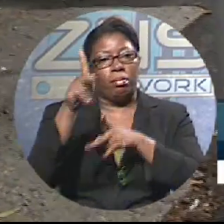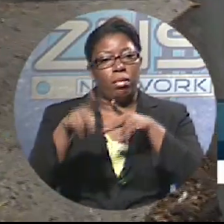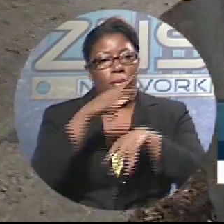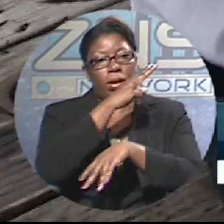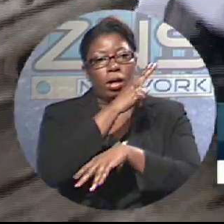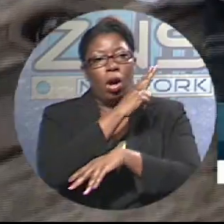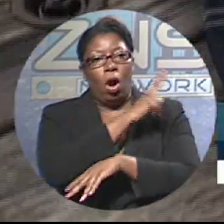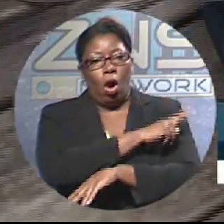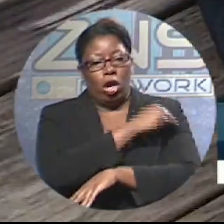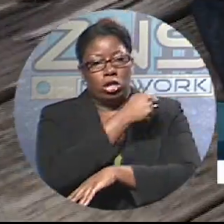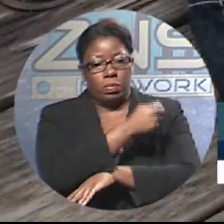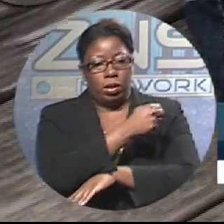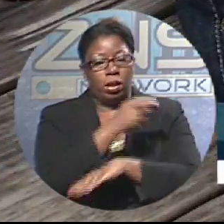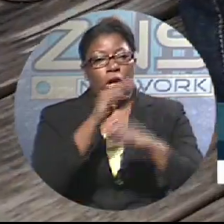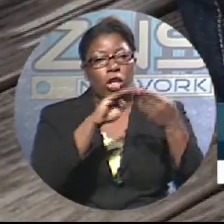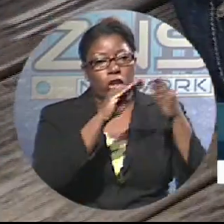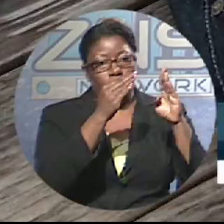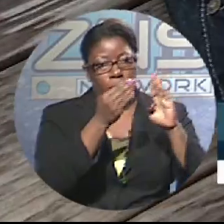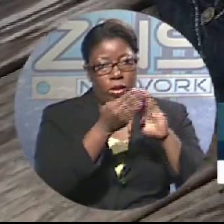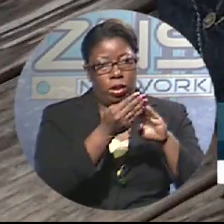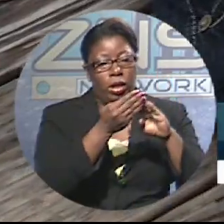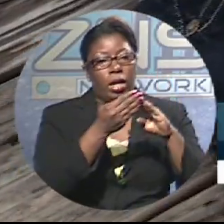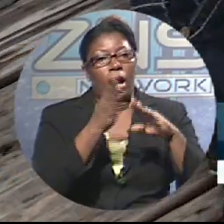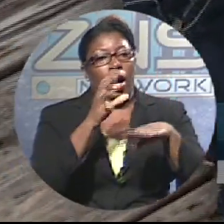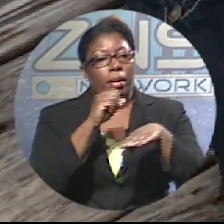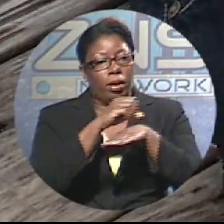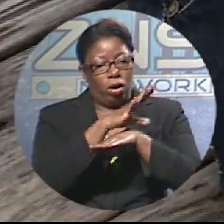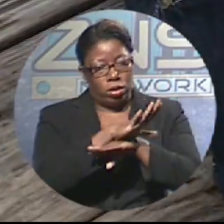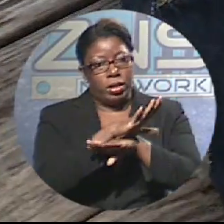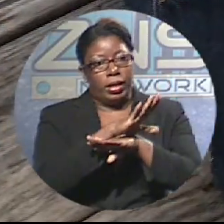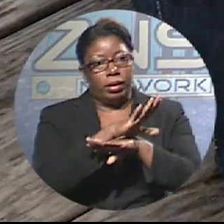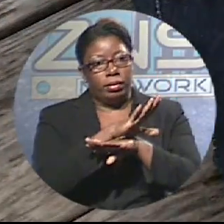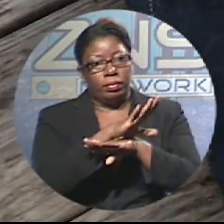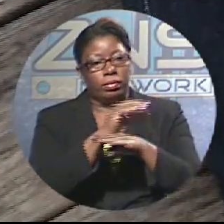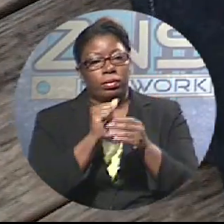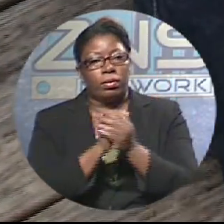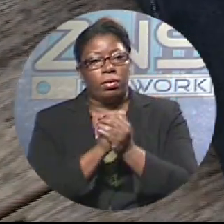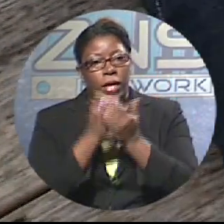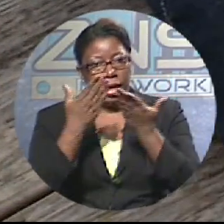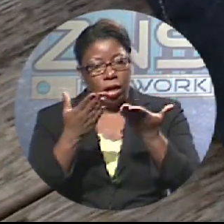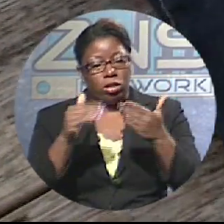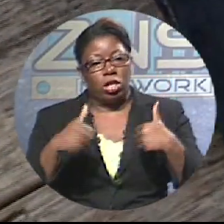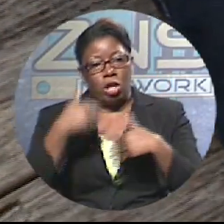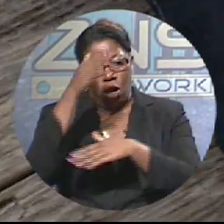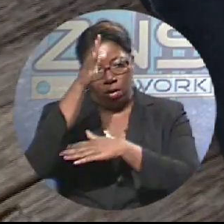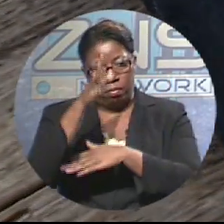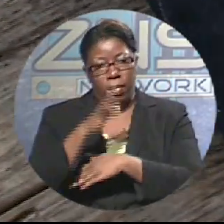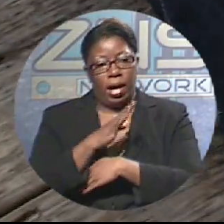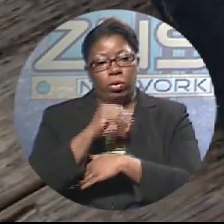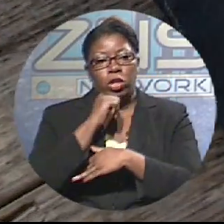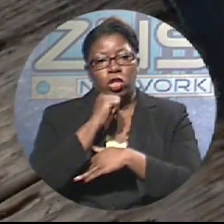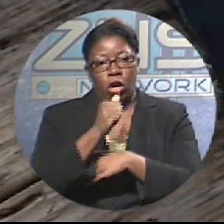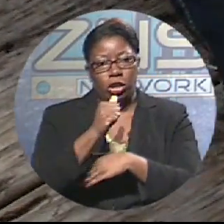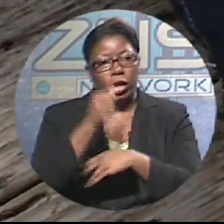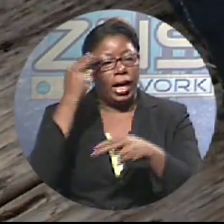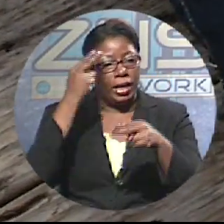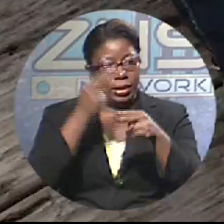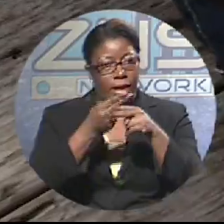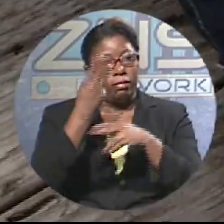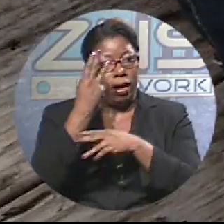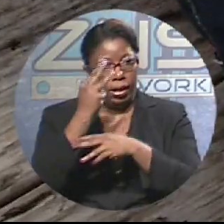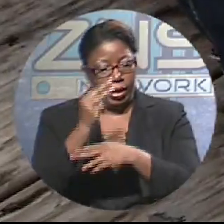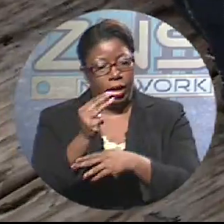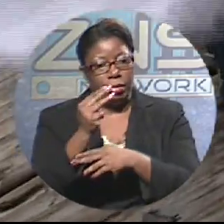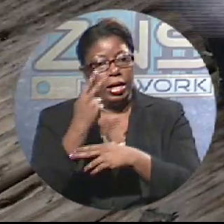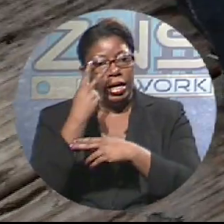Authority Community Counseling Center on Market Street. This young man, who we chose not to identify for safety reasons, was a part of the counseling session when his